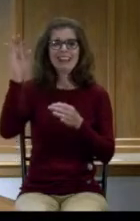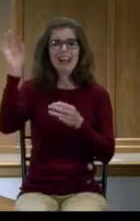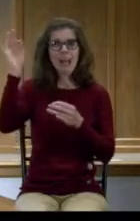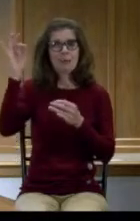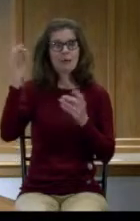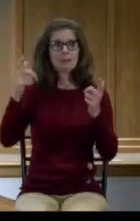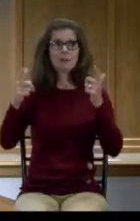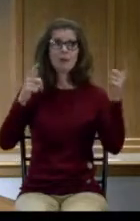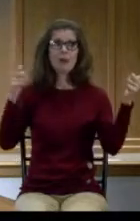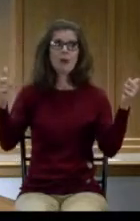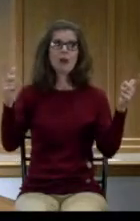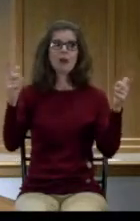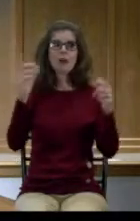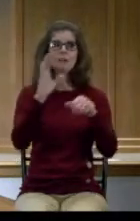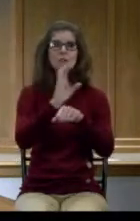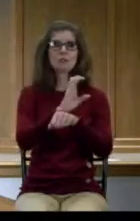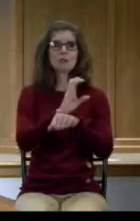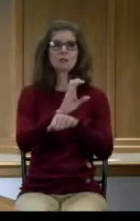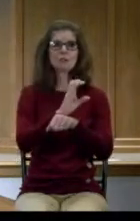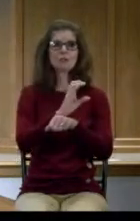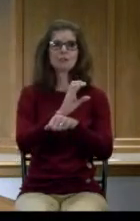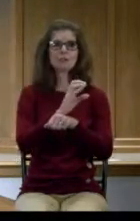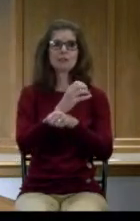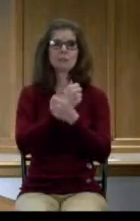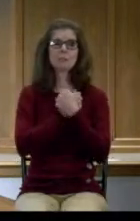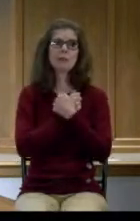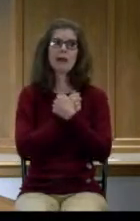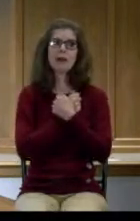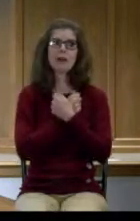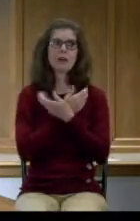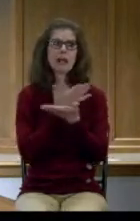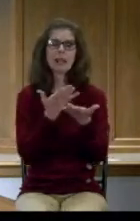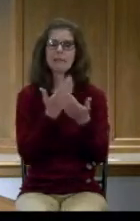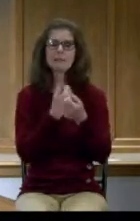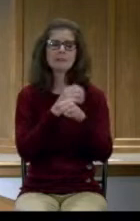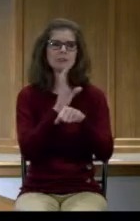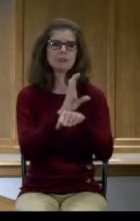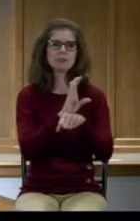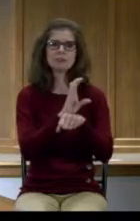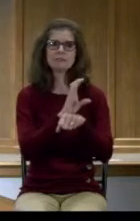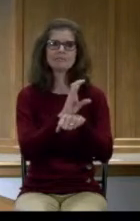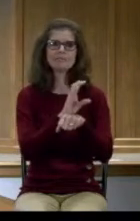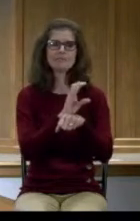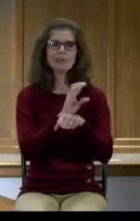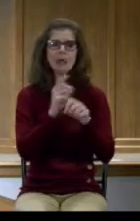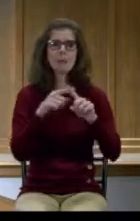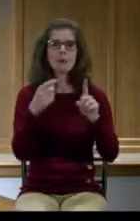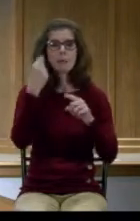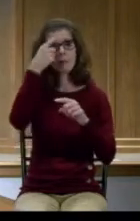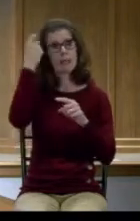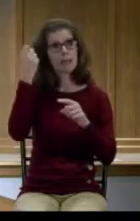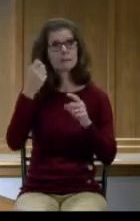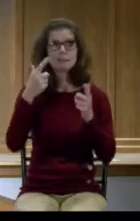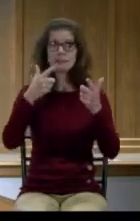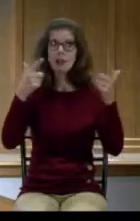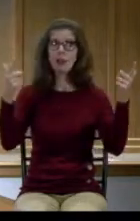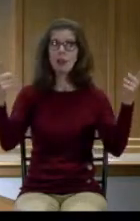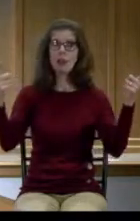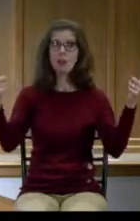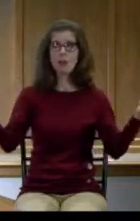time, and my heart is with our church family. I love Memorial Road. But because it's a large